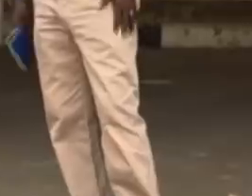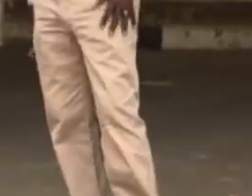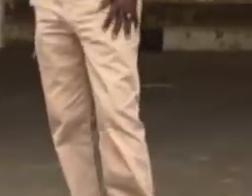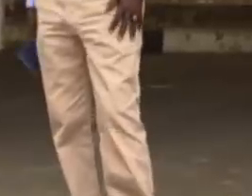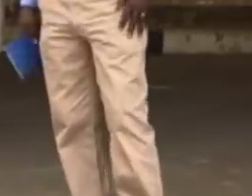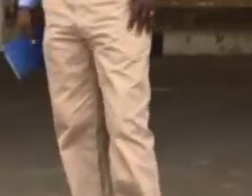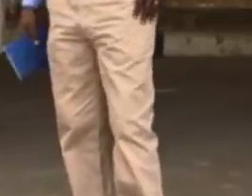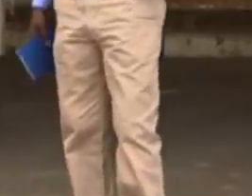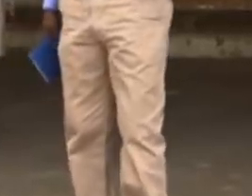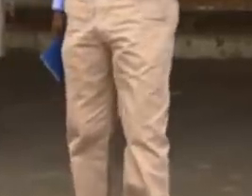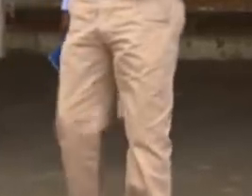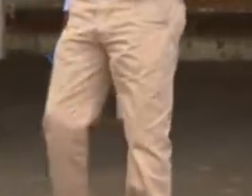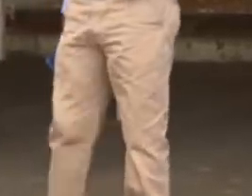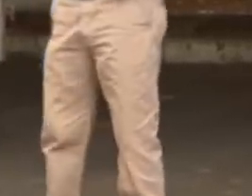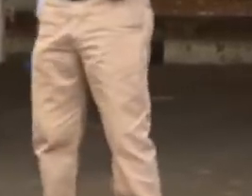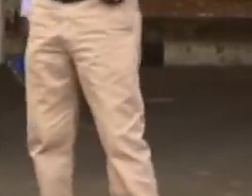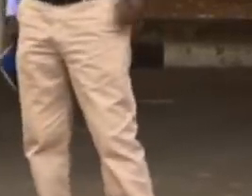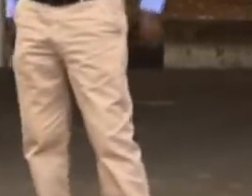Good afternoon,